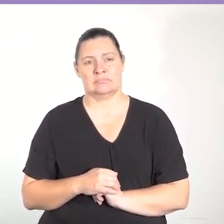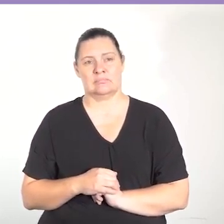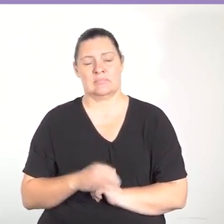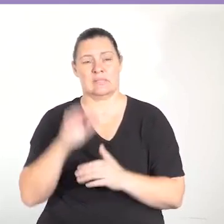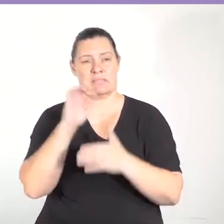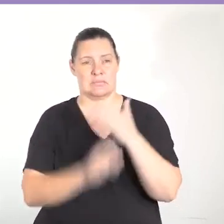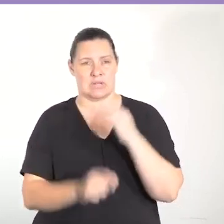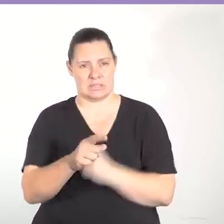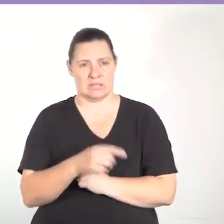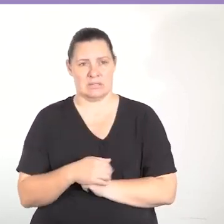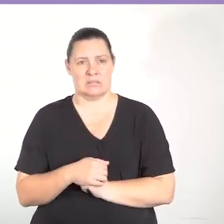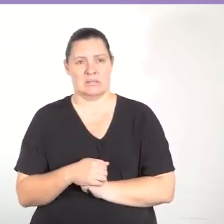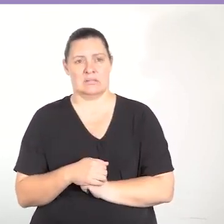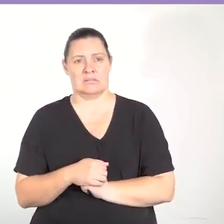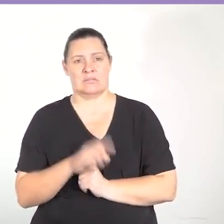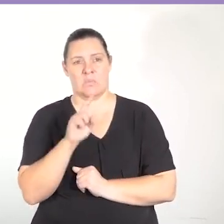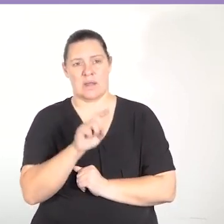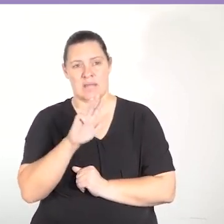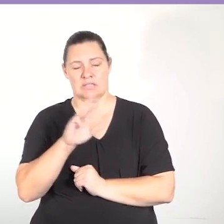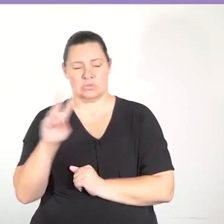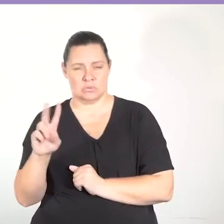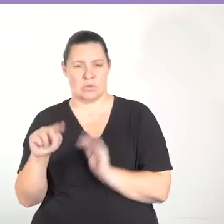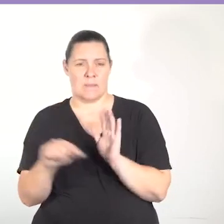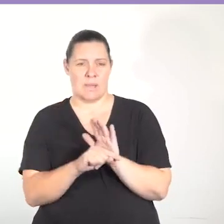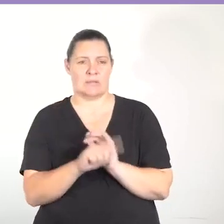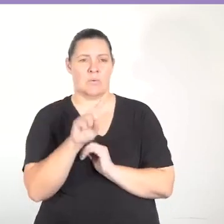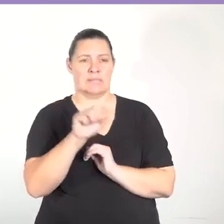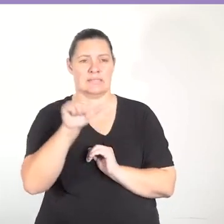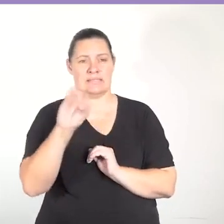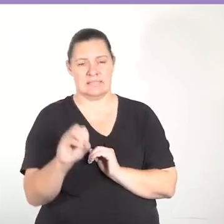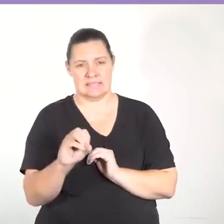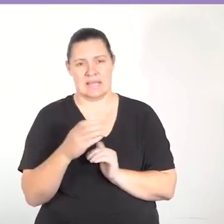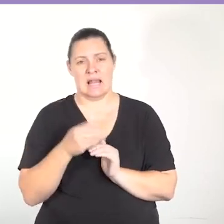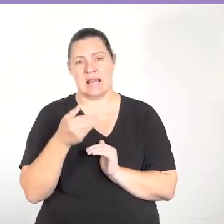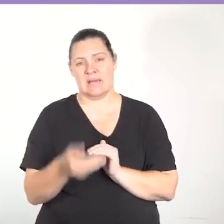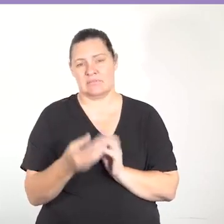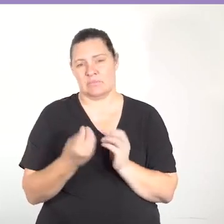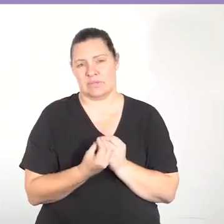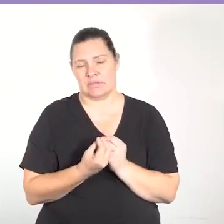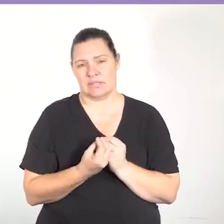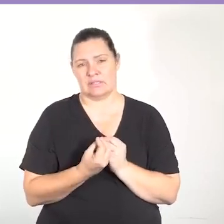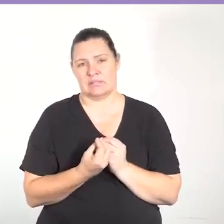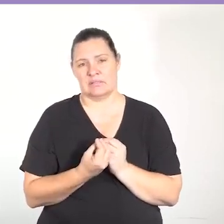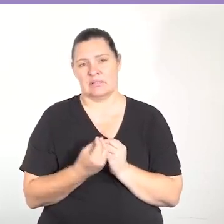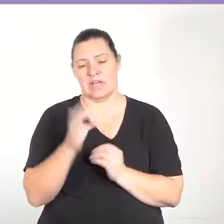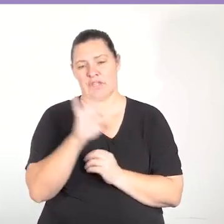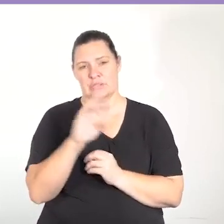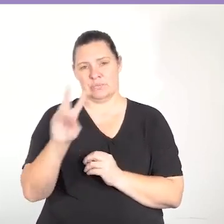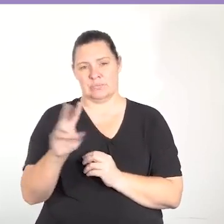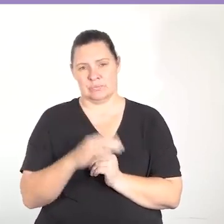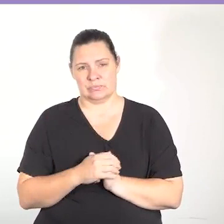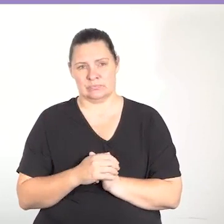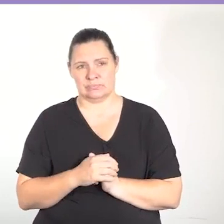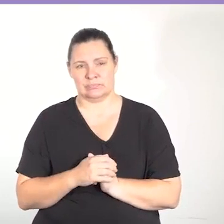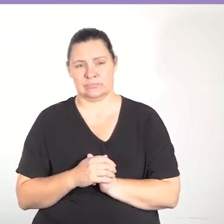And then when I subtract that, 192 minus 160, that leaves me with